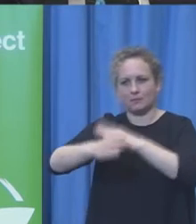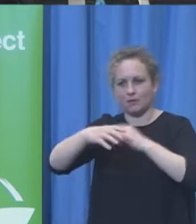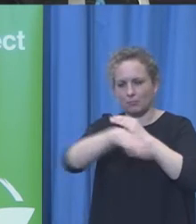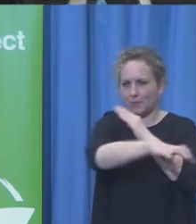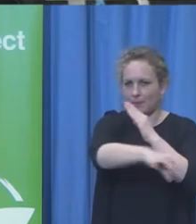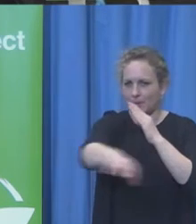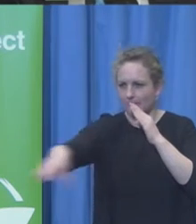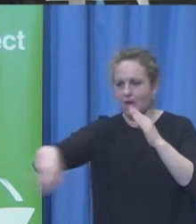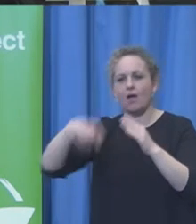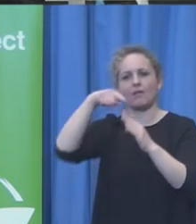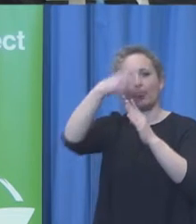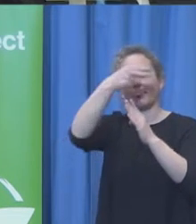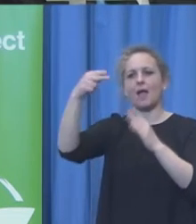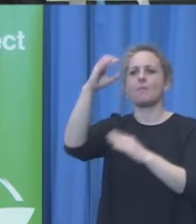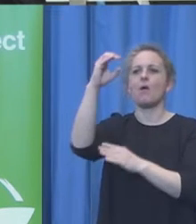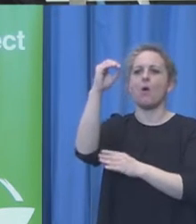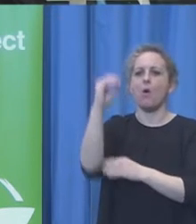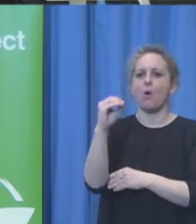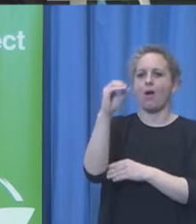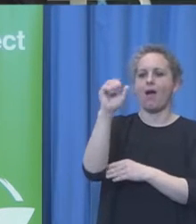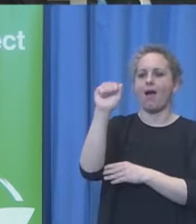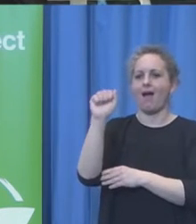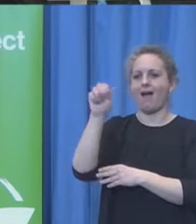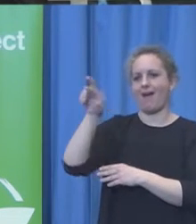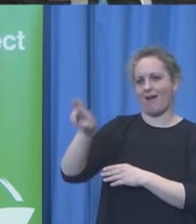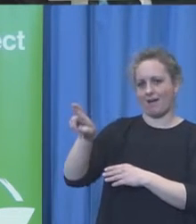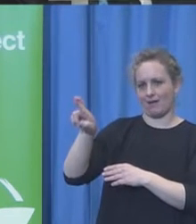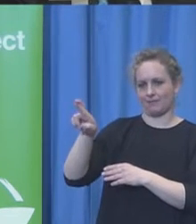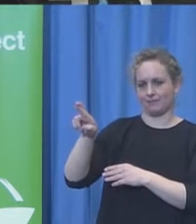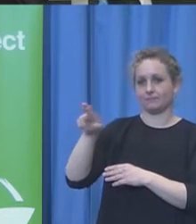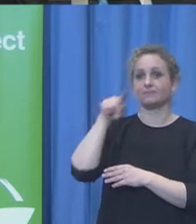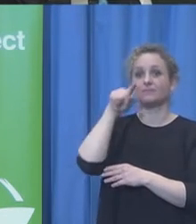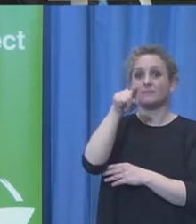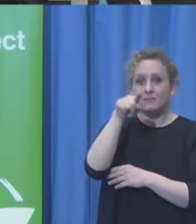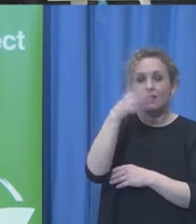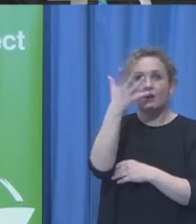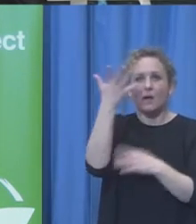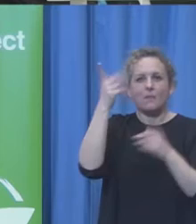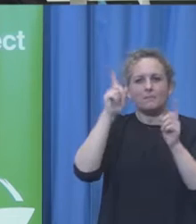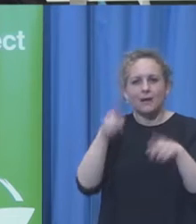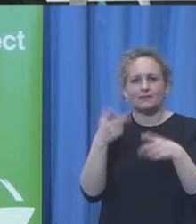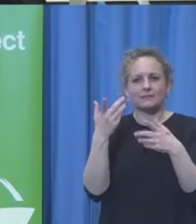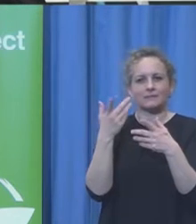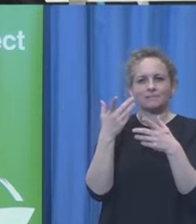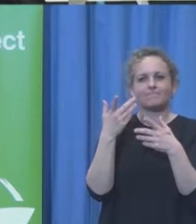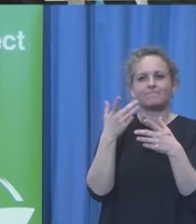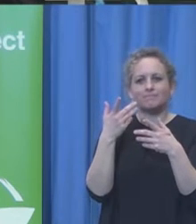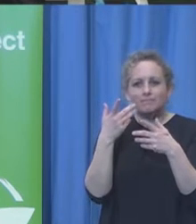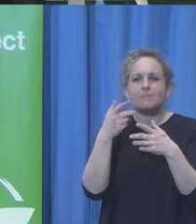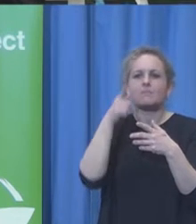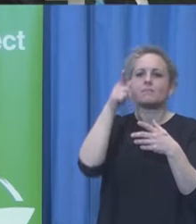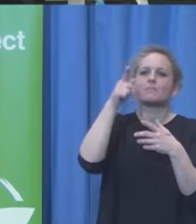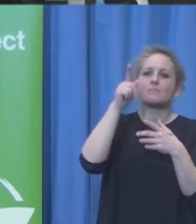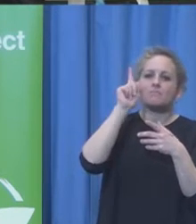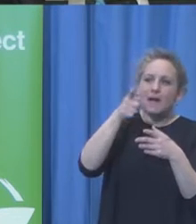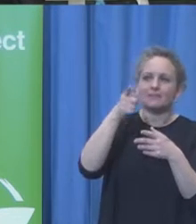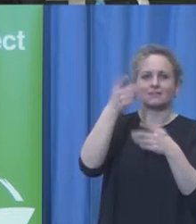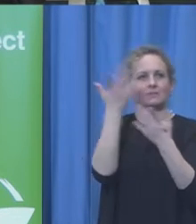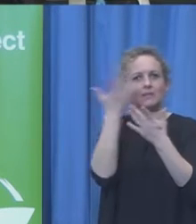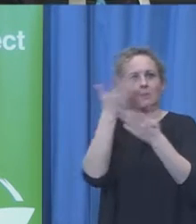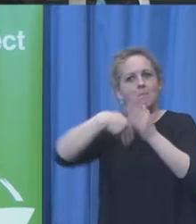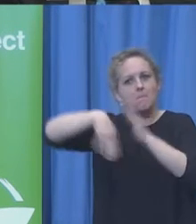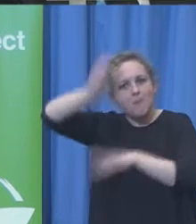inform the members of parliament what is going on or